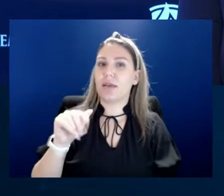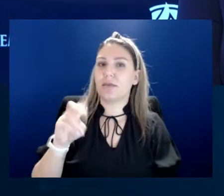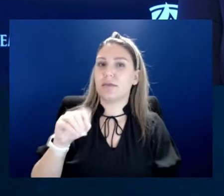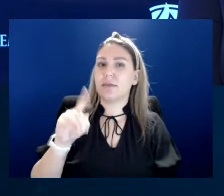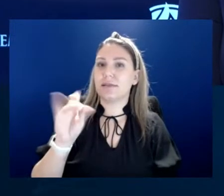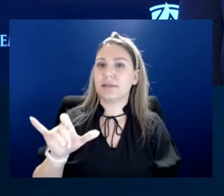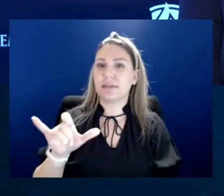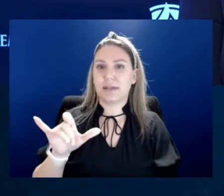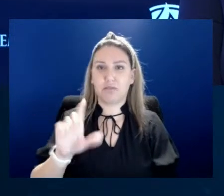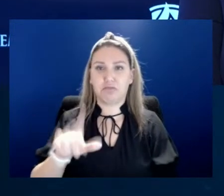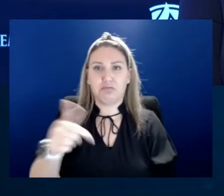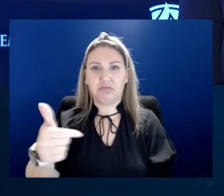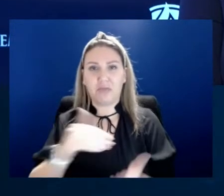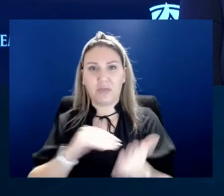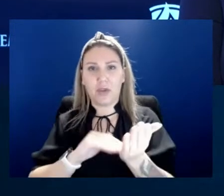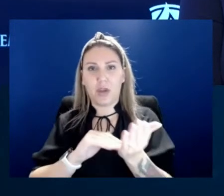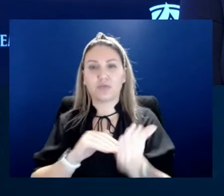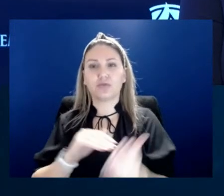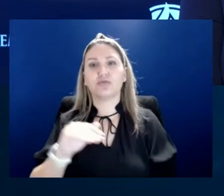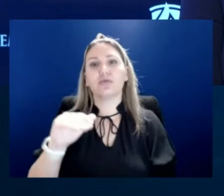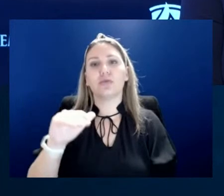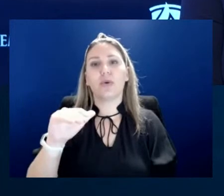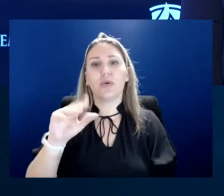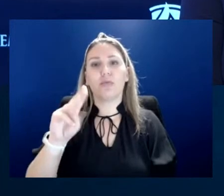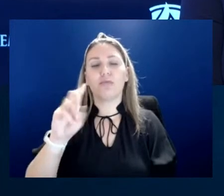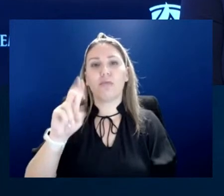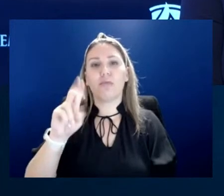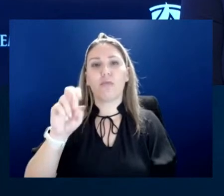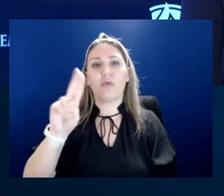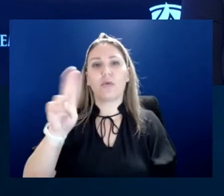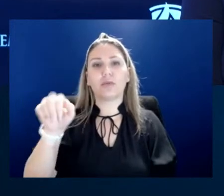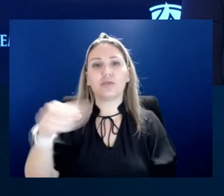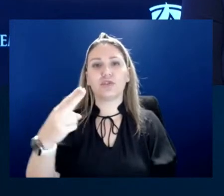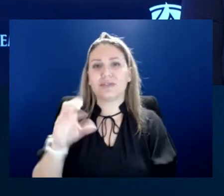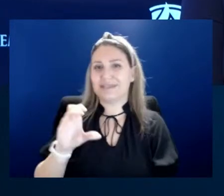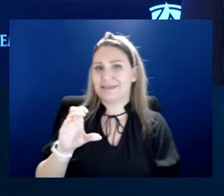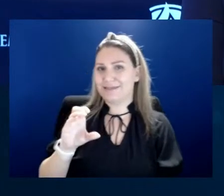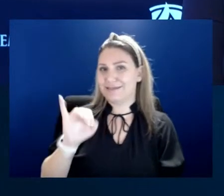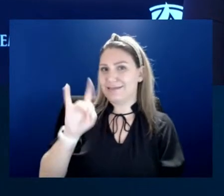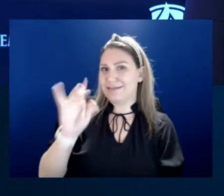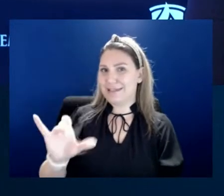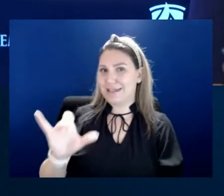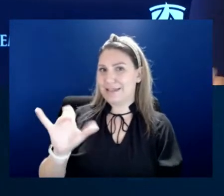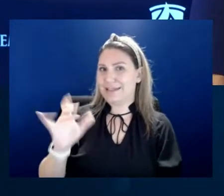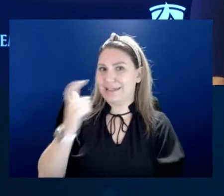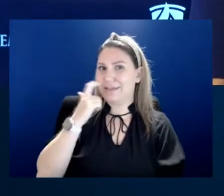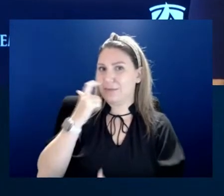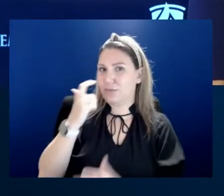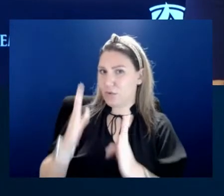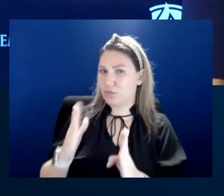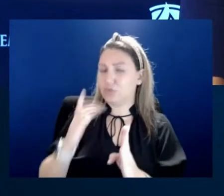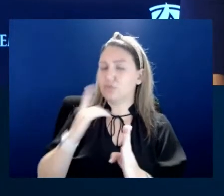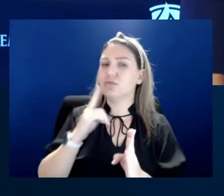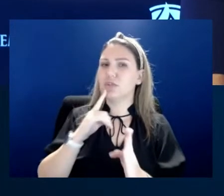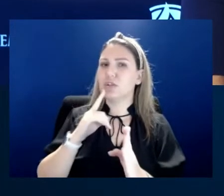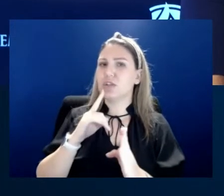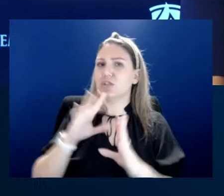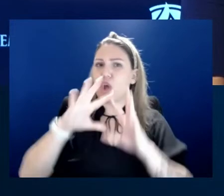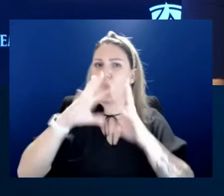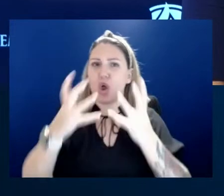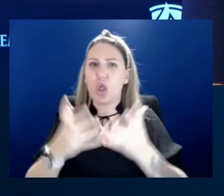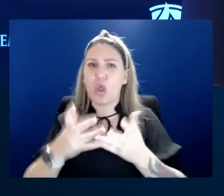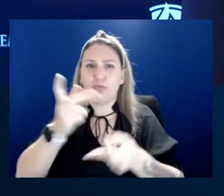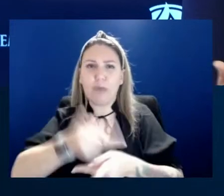Morsch. Cindy is wanting to know, does Global Care Force or the doctors there